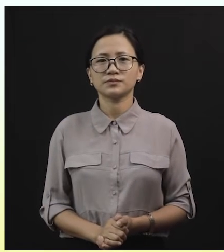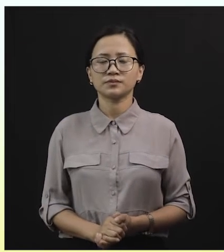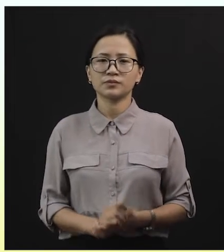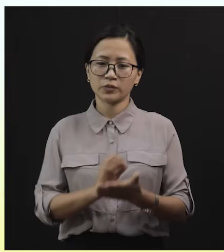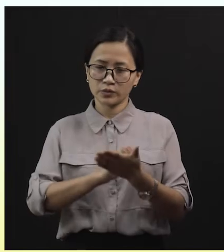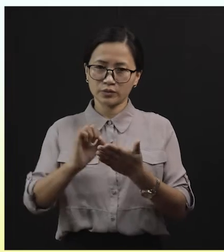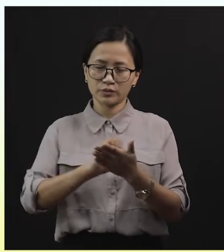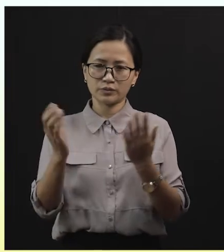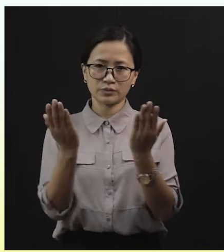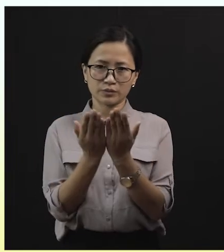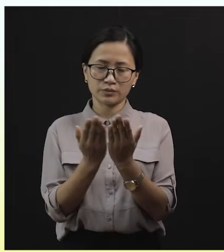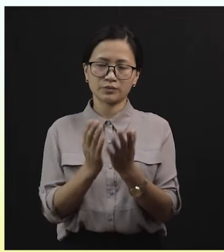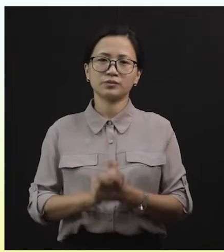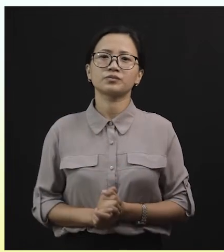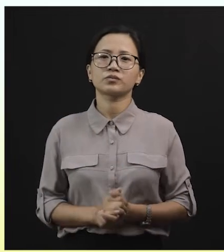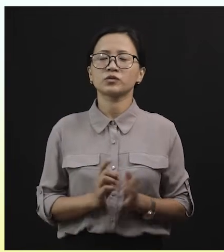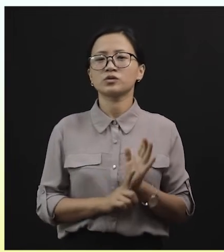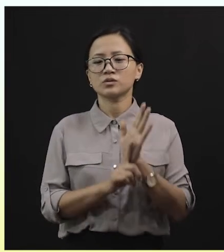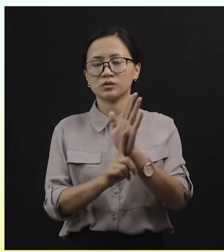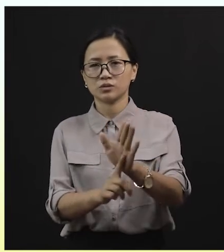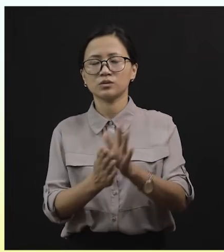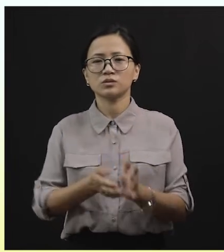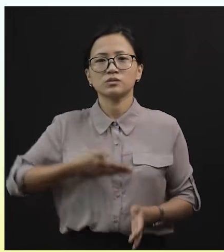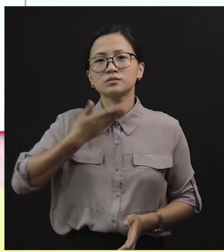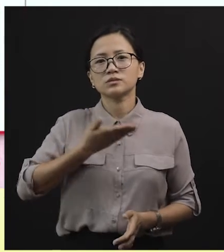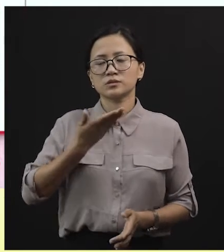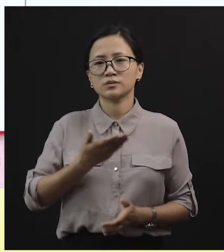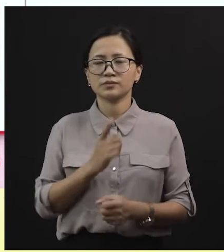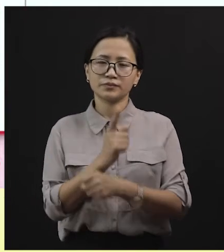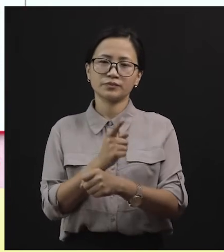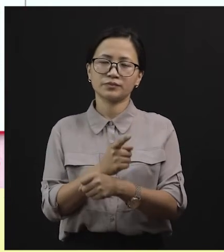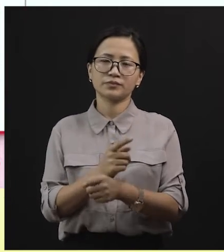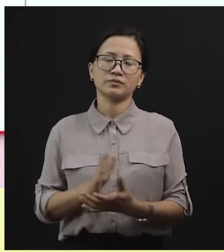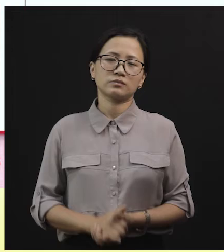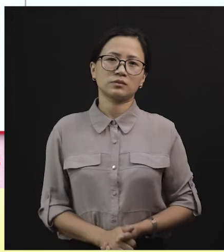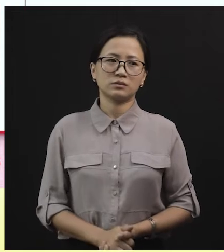you can write down in your notebook and you can show it to your teachers, okay? Now,